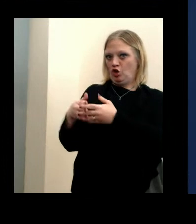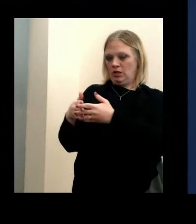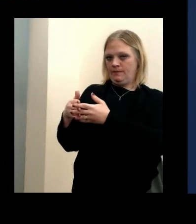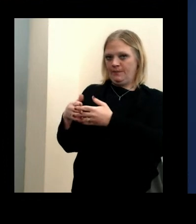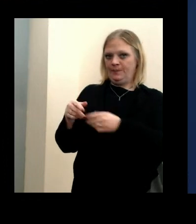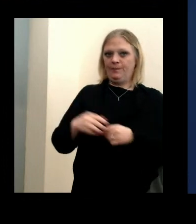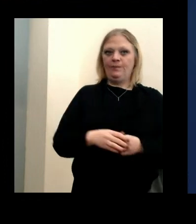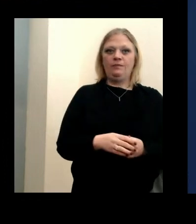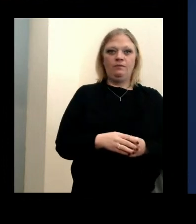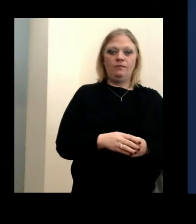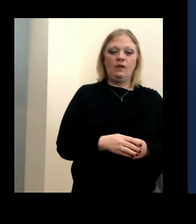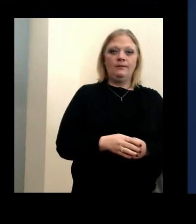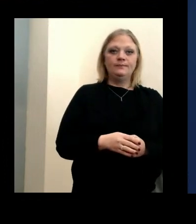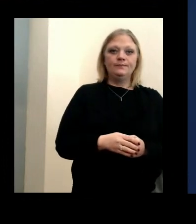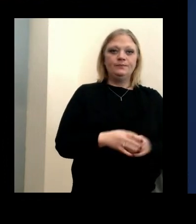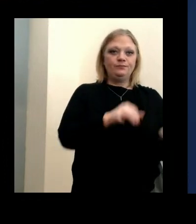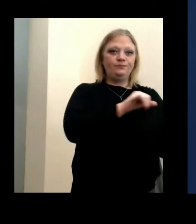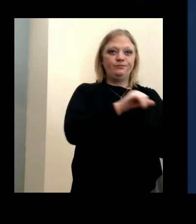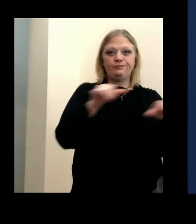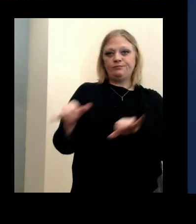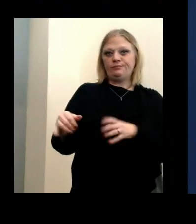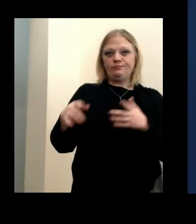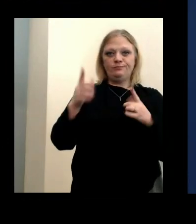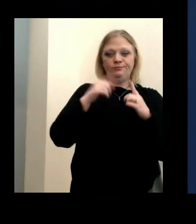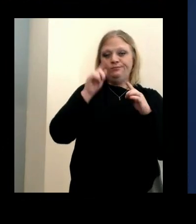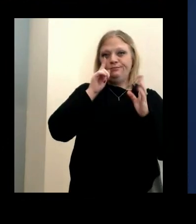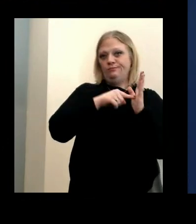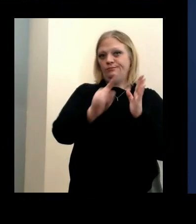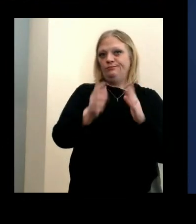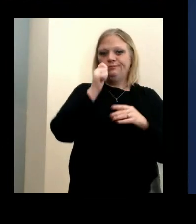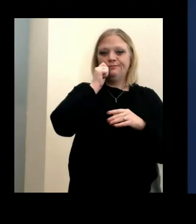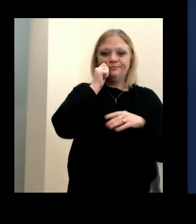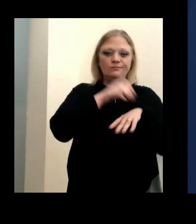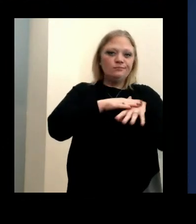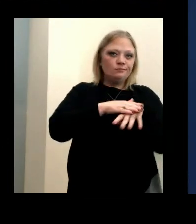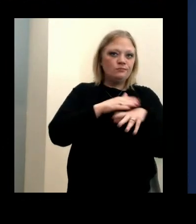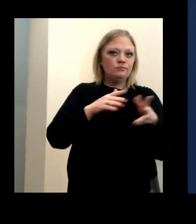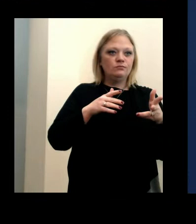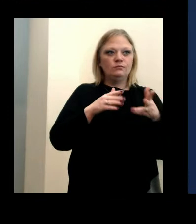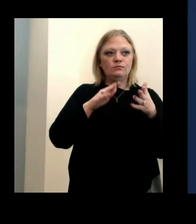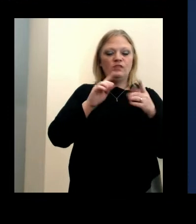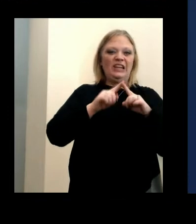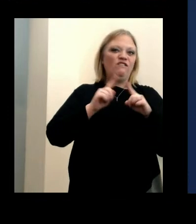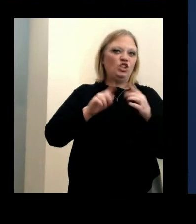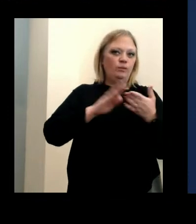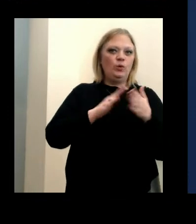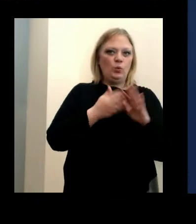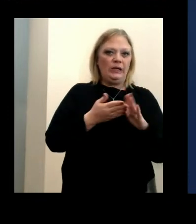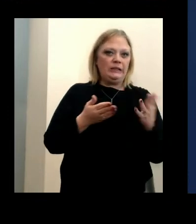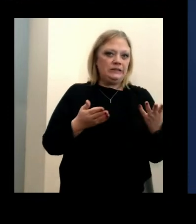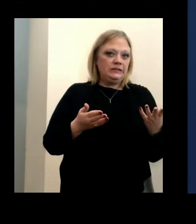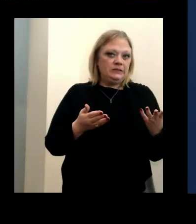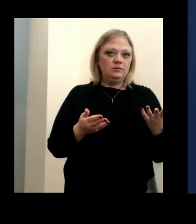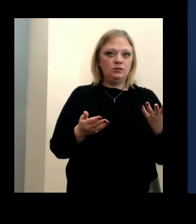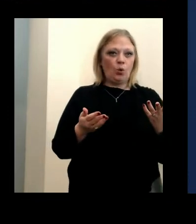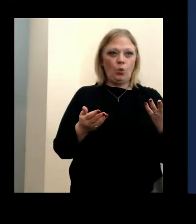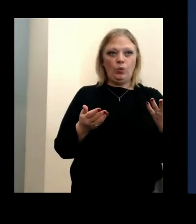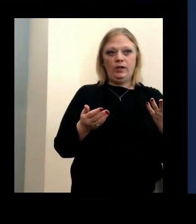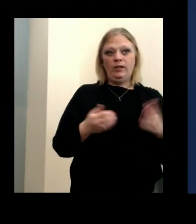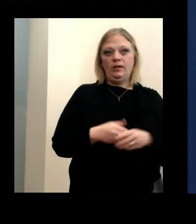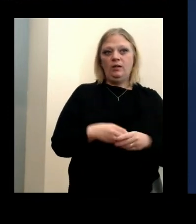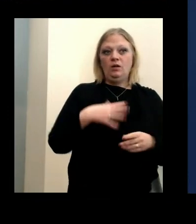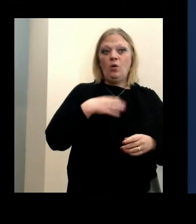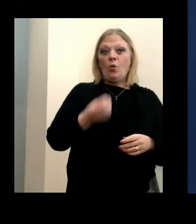it across the board when we look at racial demographics in communities, that it is